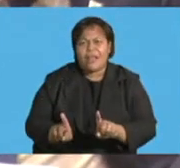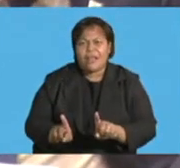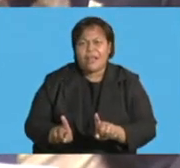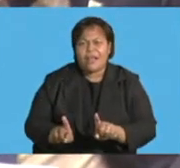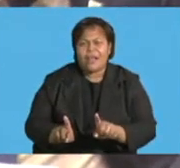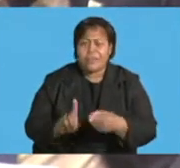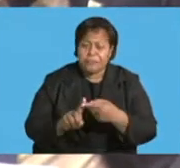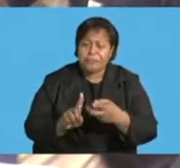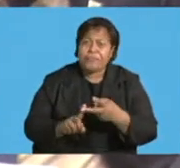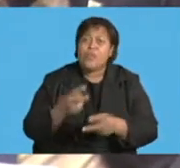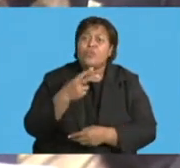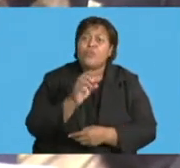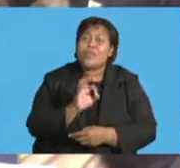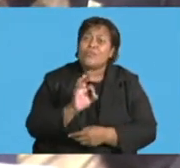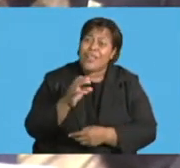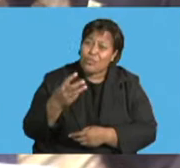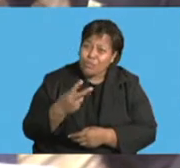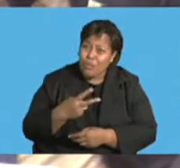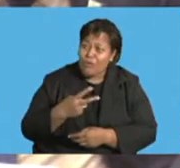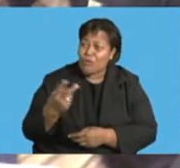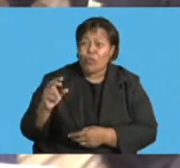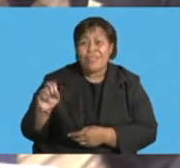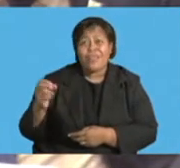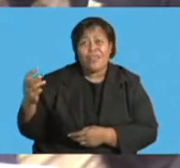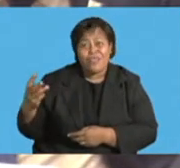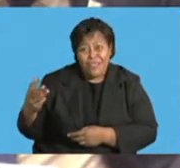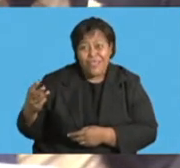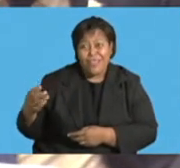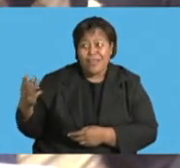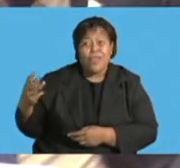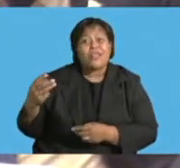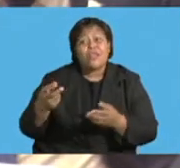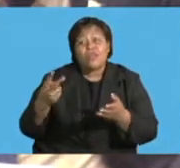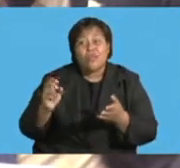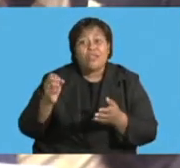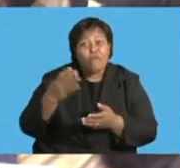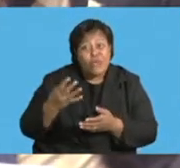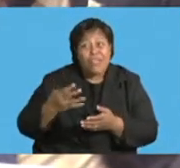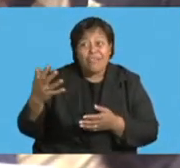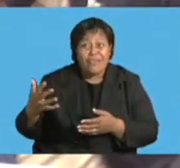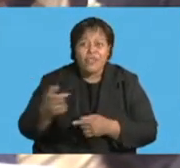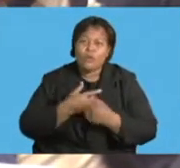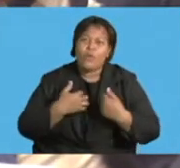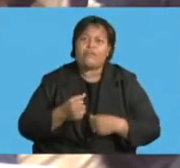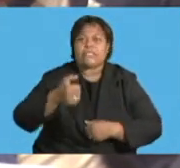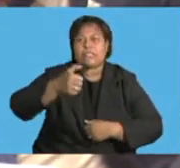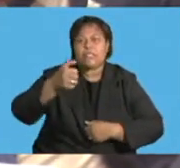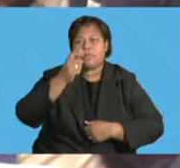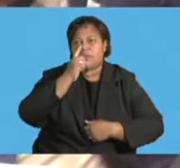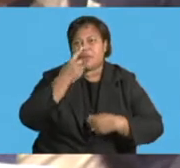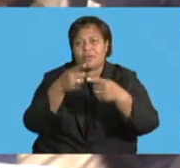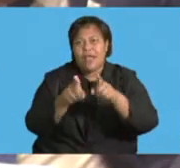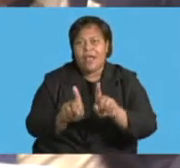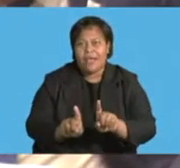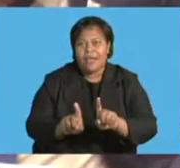was 2012, 2013, and 2014, 2015, where we've had 16 deaths. Last